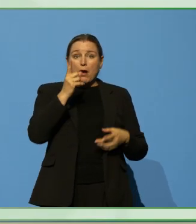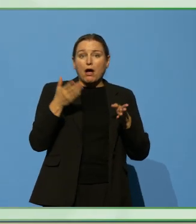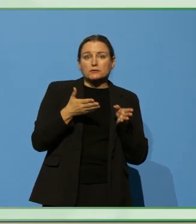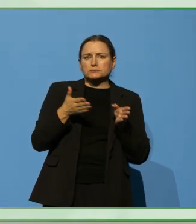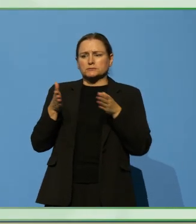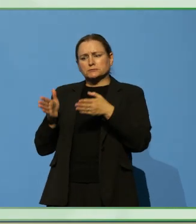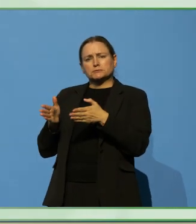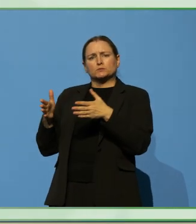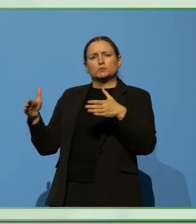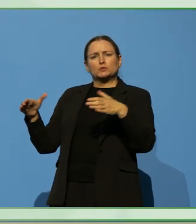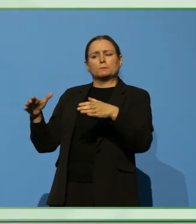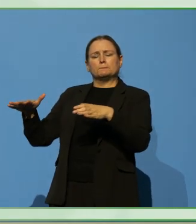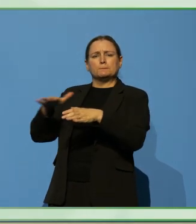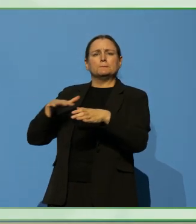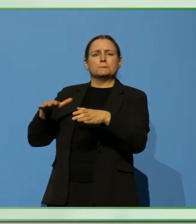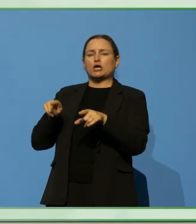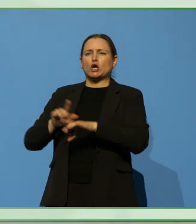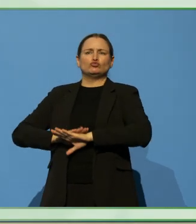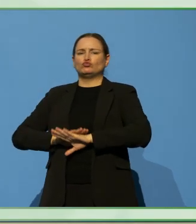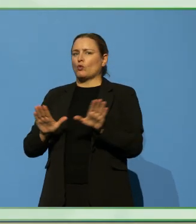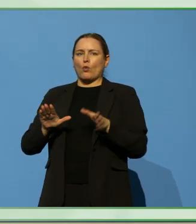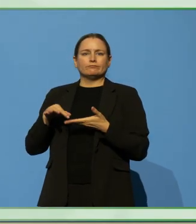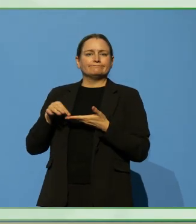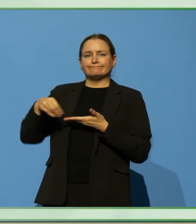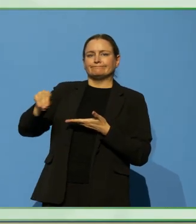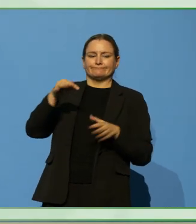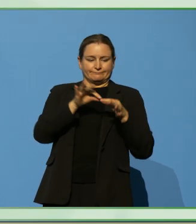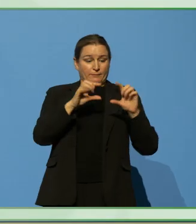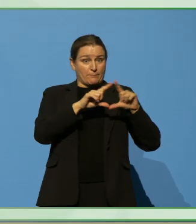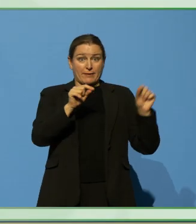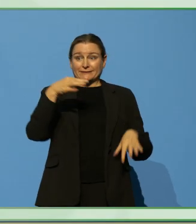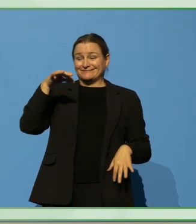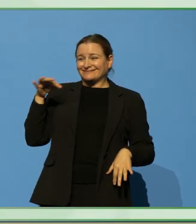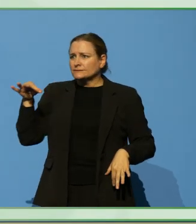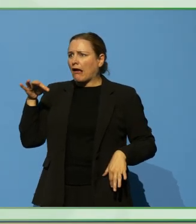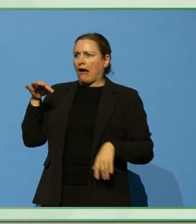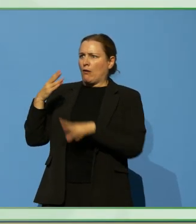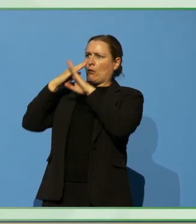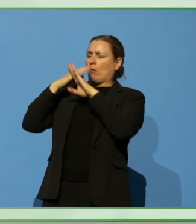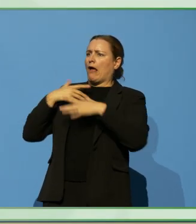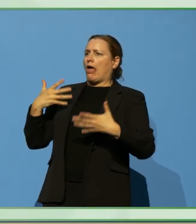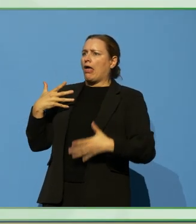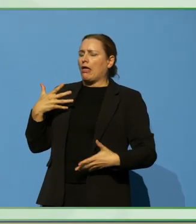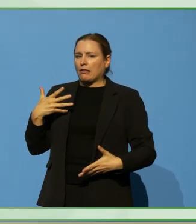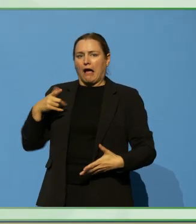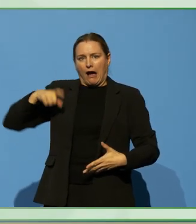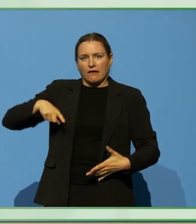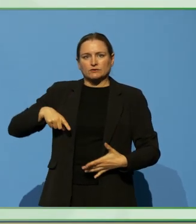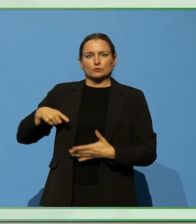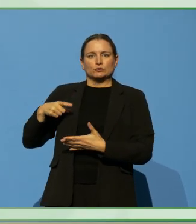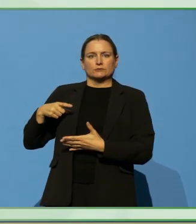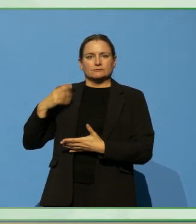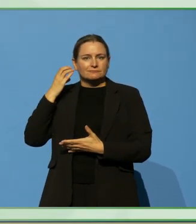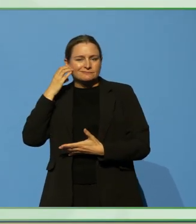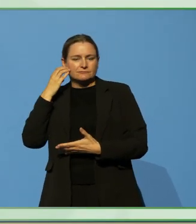a declining usage of cash for payments in shops, and then I'm not even talking about the growing importance of e-commerce payments,